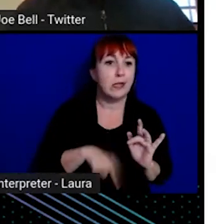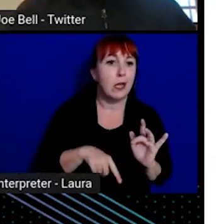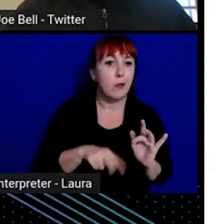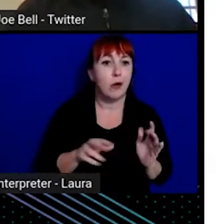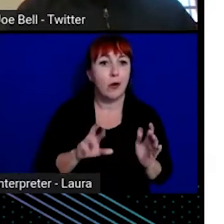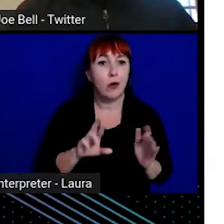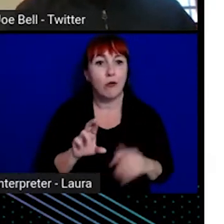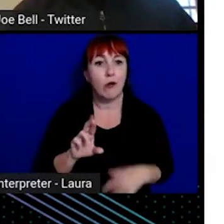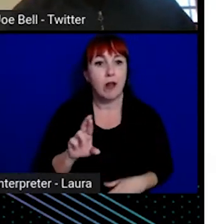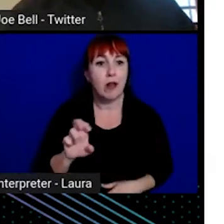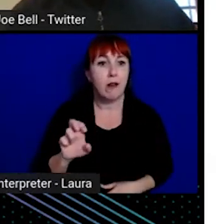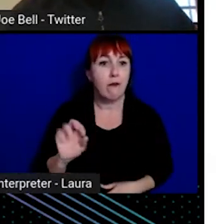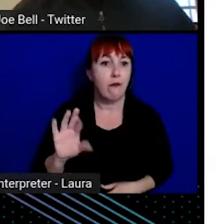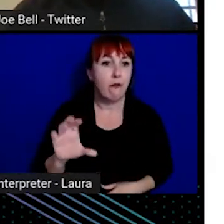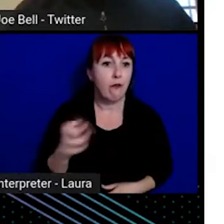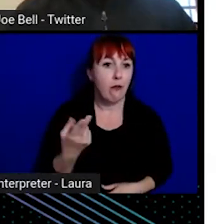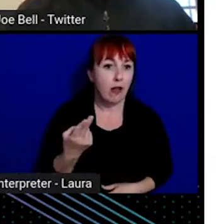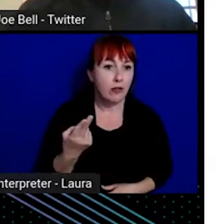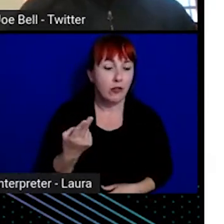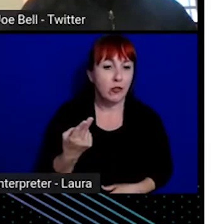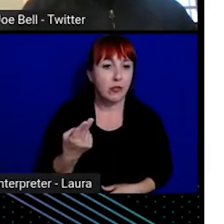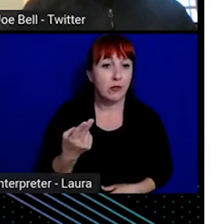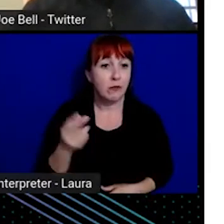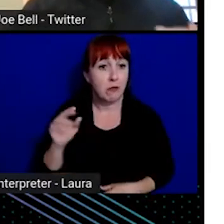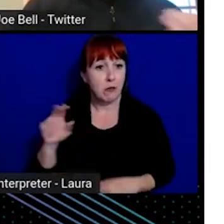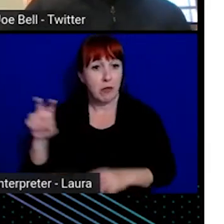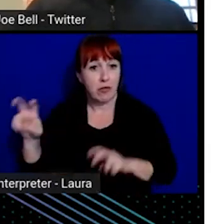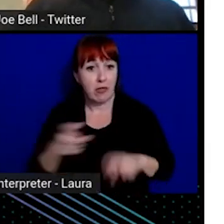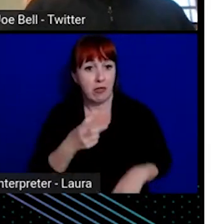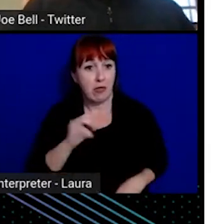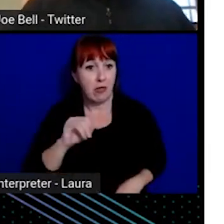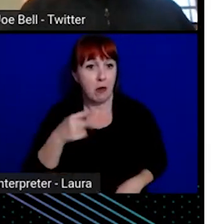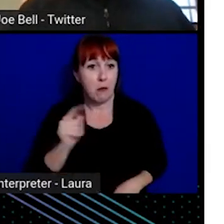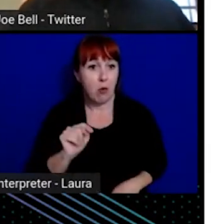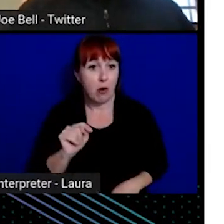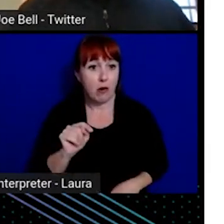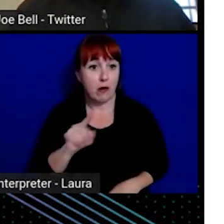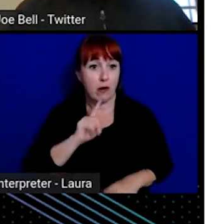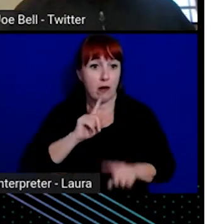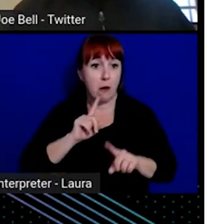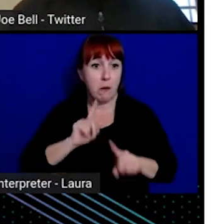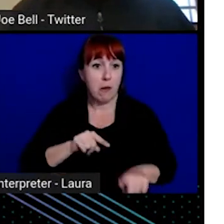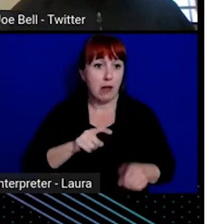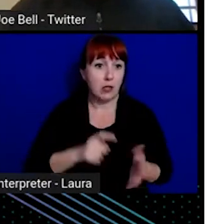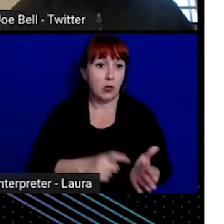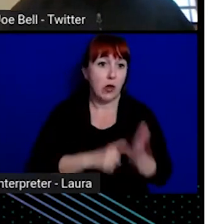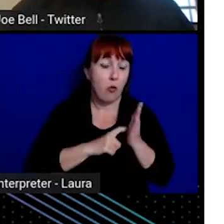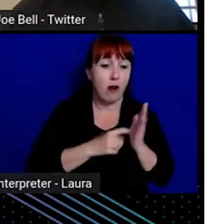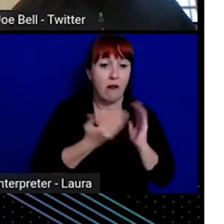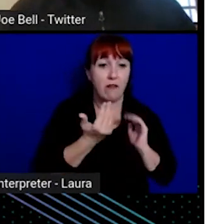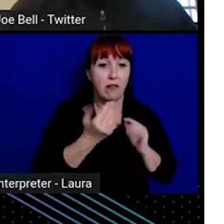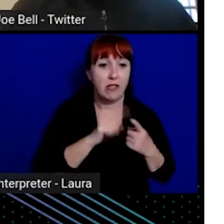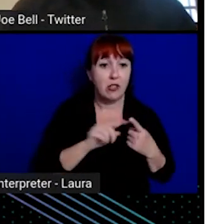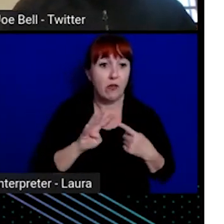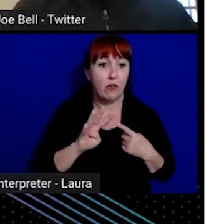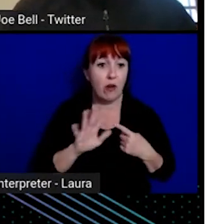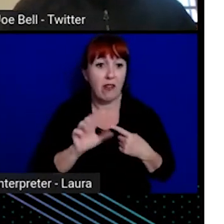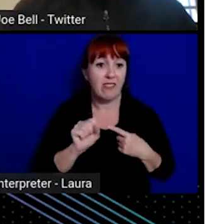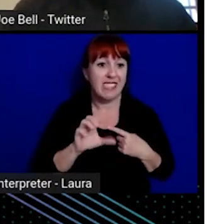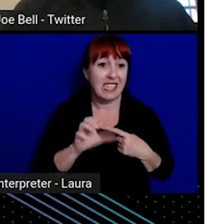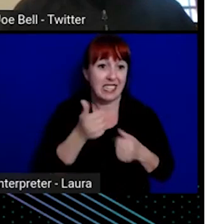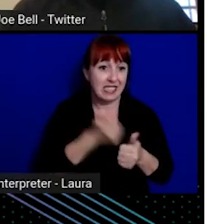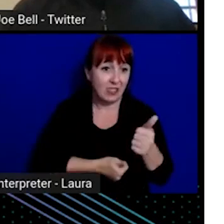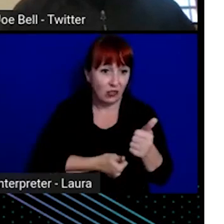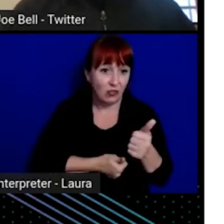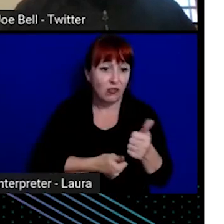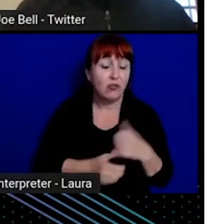workspace, each of these import commands was taking somewhere between 15 and 45 seconds. And if you